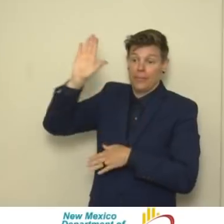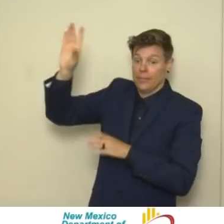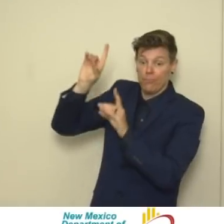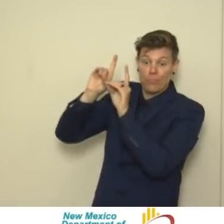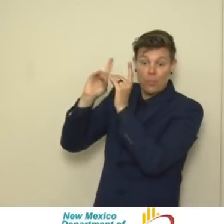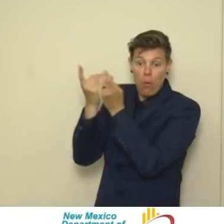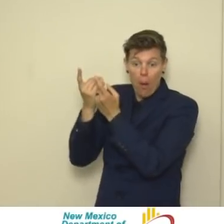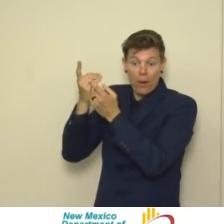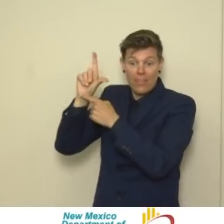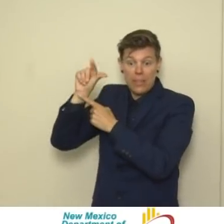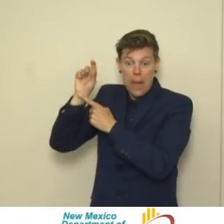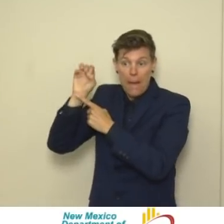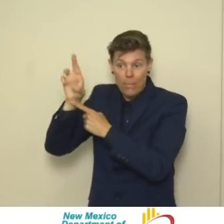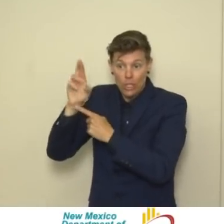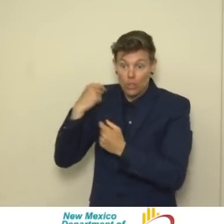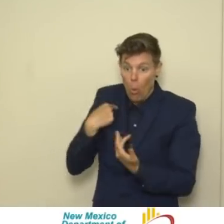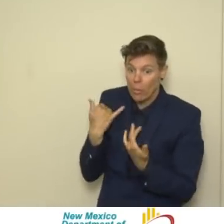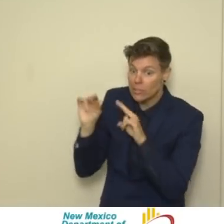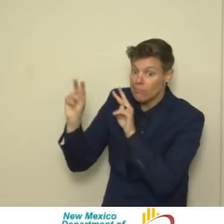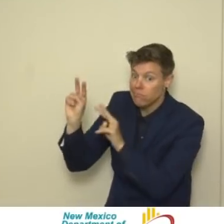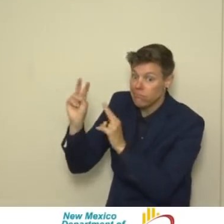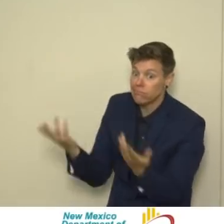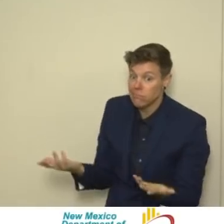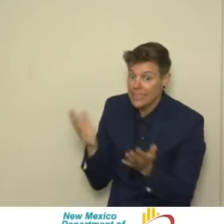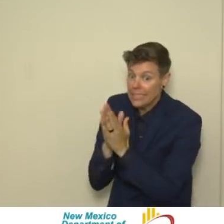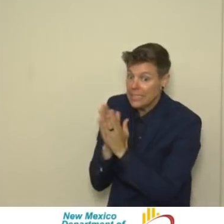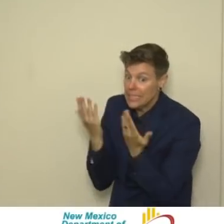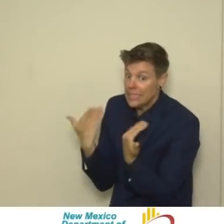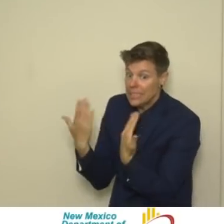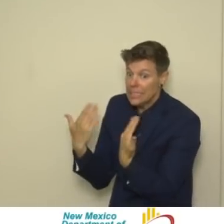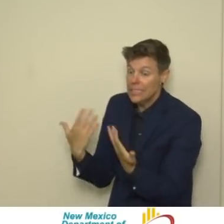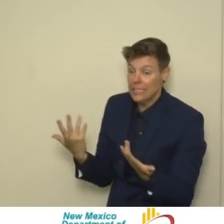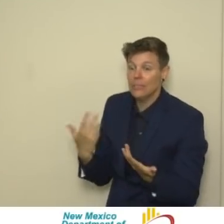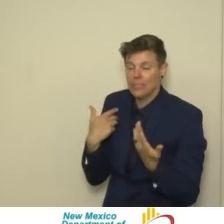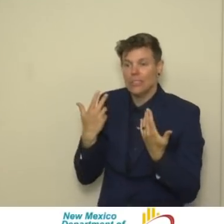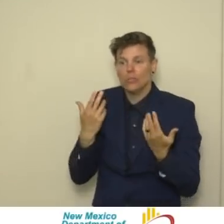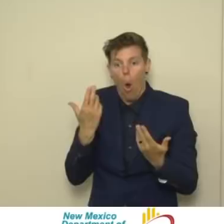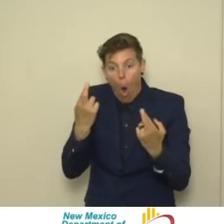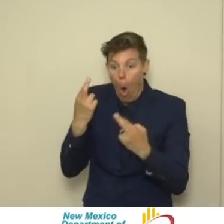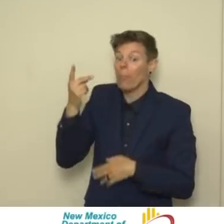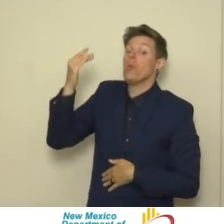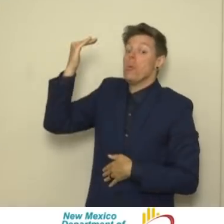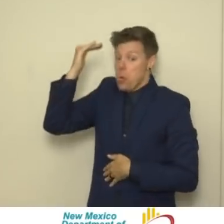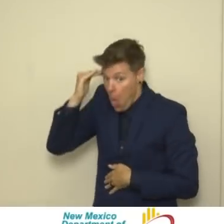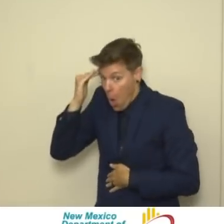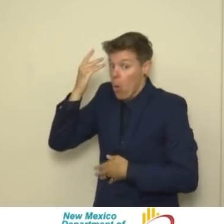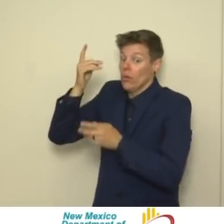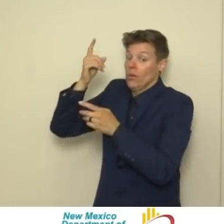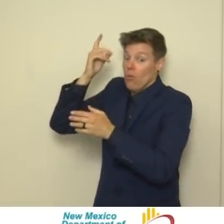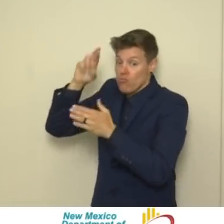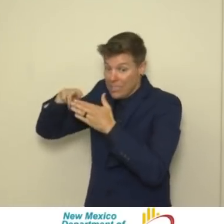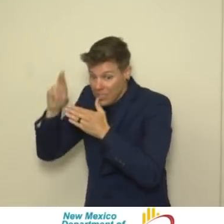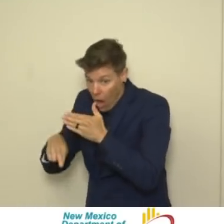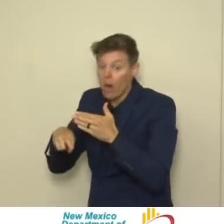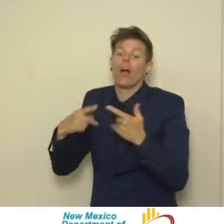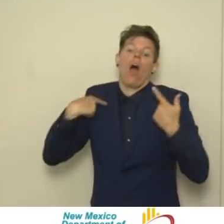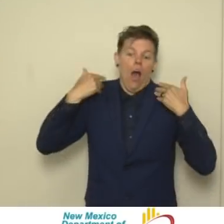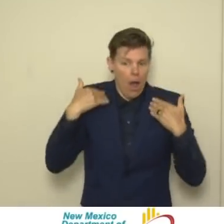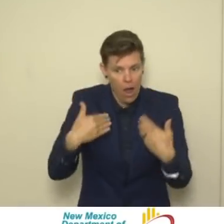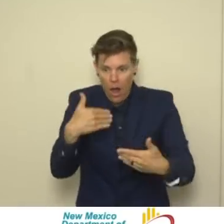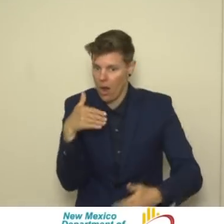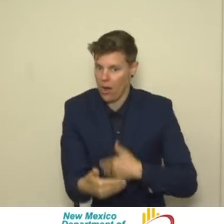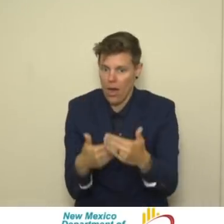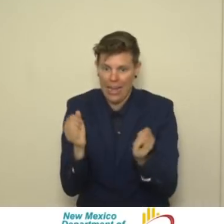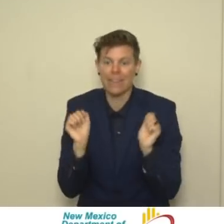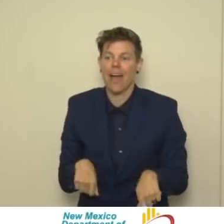and a half before we could actually work on the pandemic unemployment assistance program back in April, because we didn't have the rules set up from the Department of Labor.